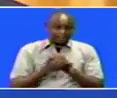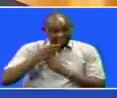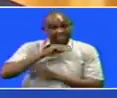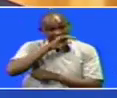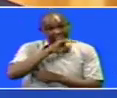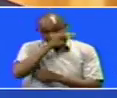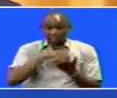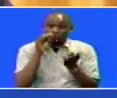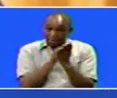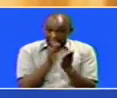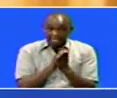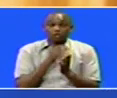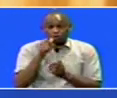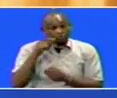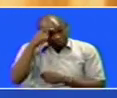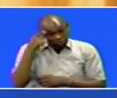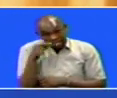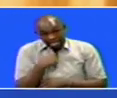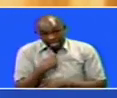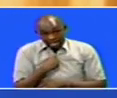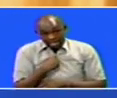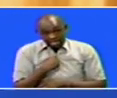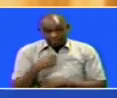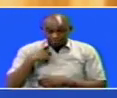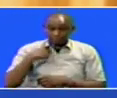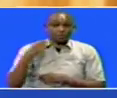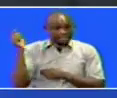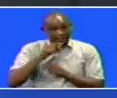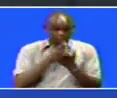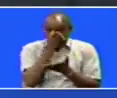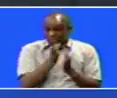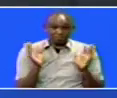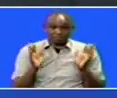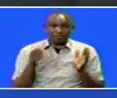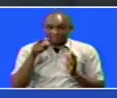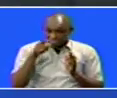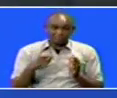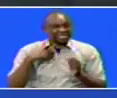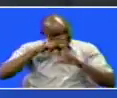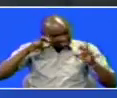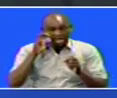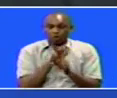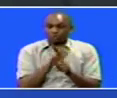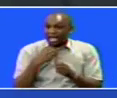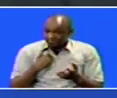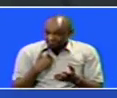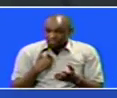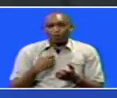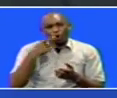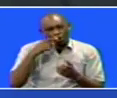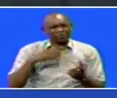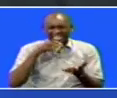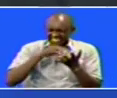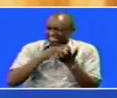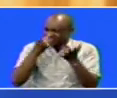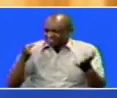Bank, not because all our cases will be coming through this court. As a matter of fact, we did a quick check of the outstanding